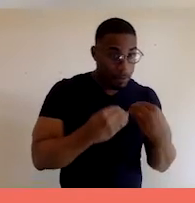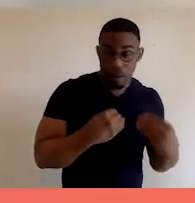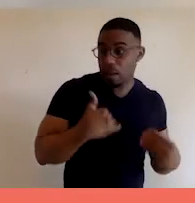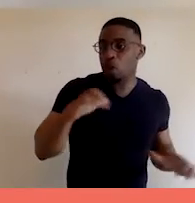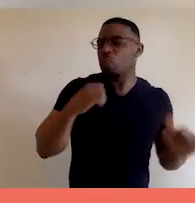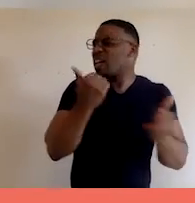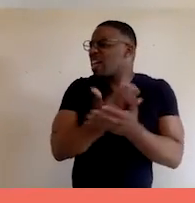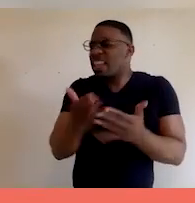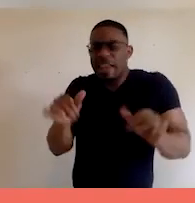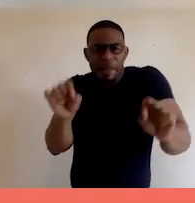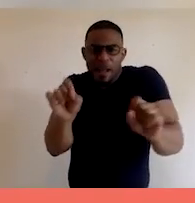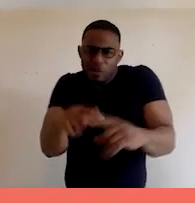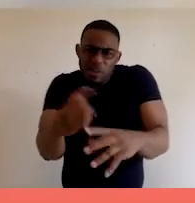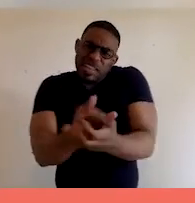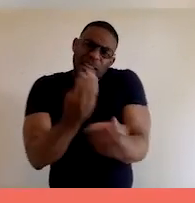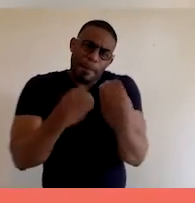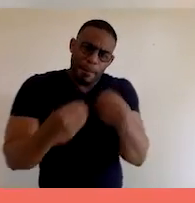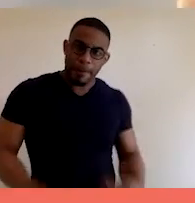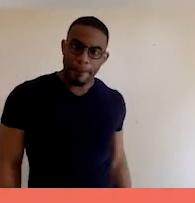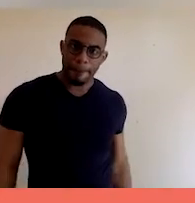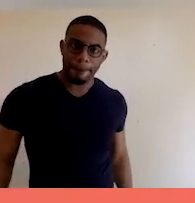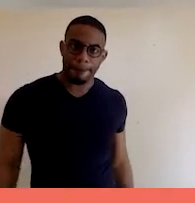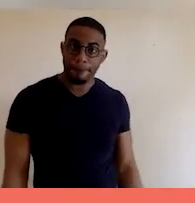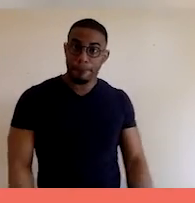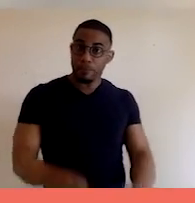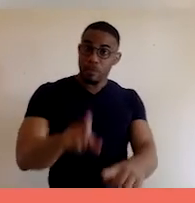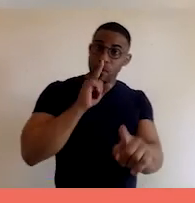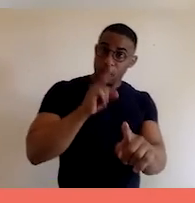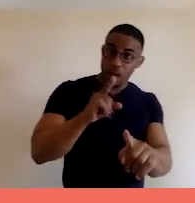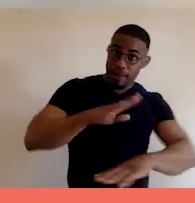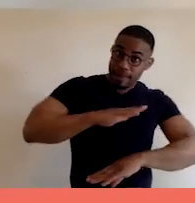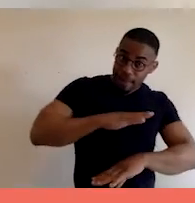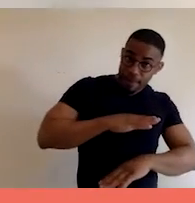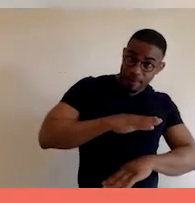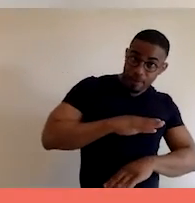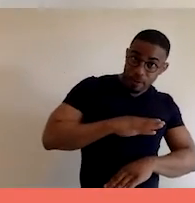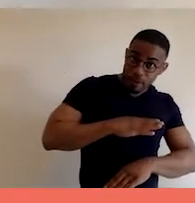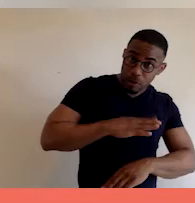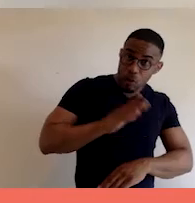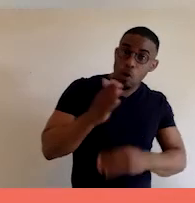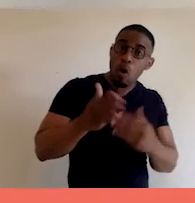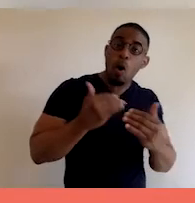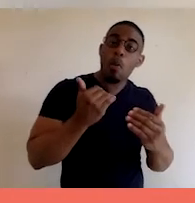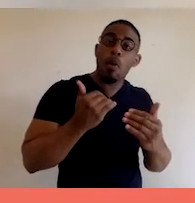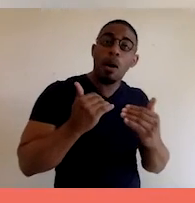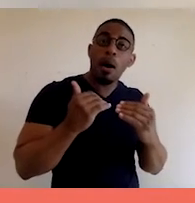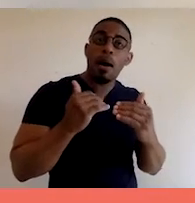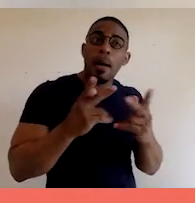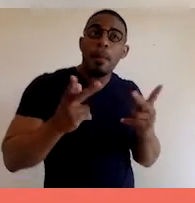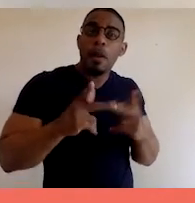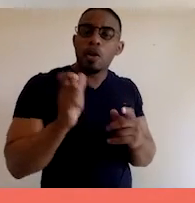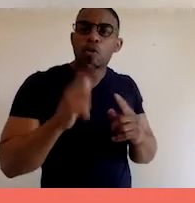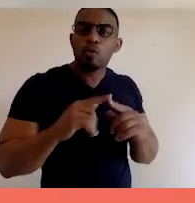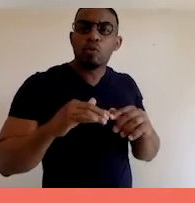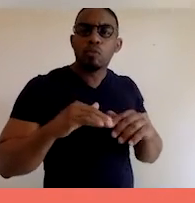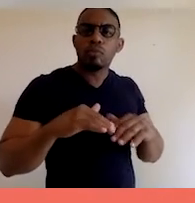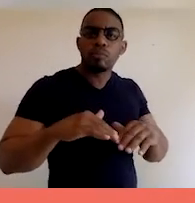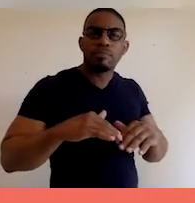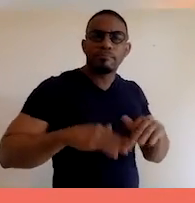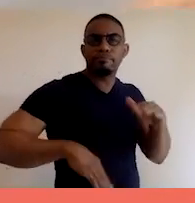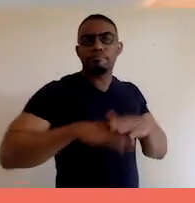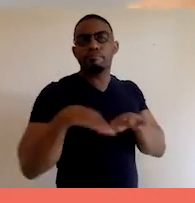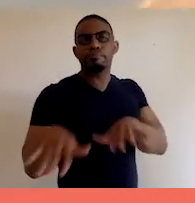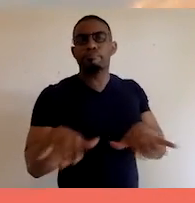They'll do anything possible to get that meal. When you are satisfied, you almost hit a state where you're too content to go